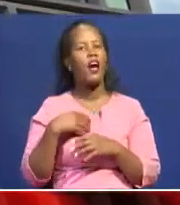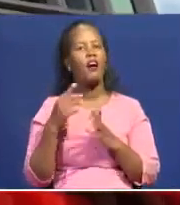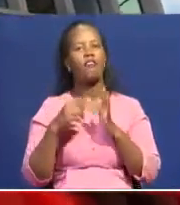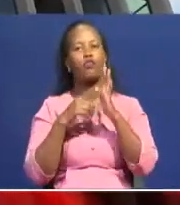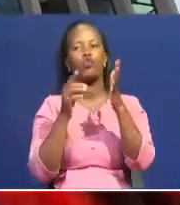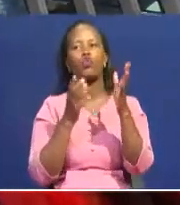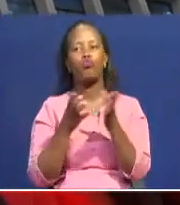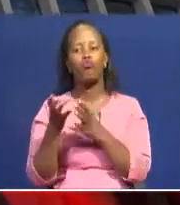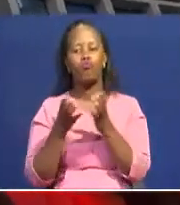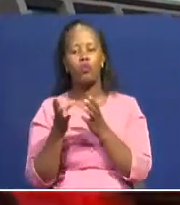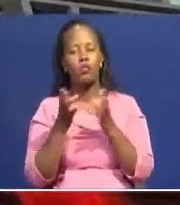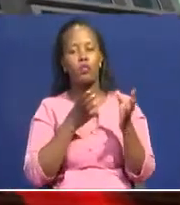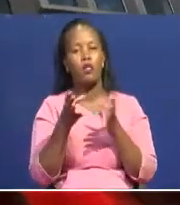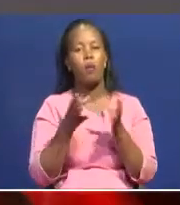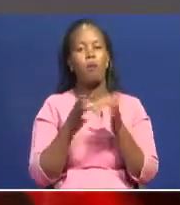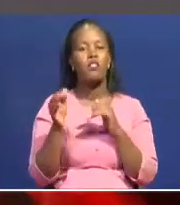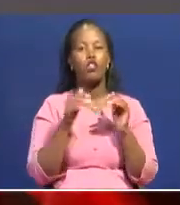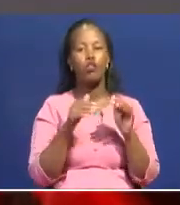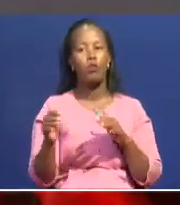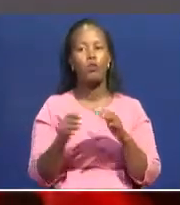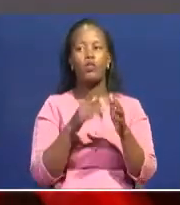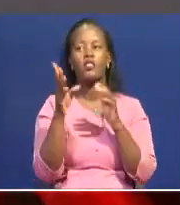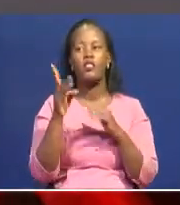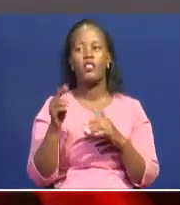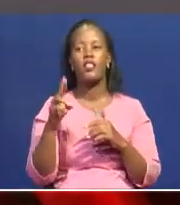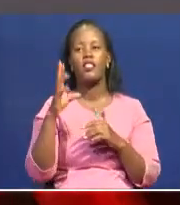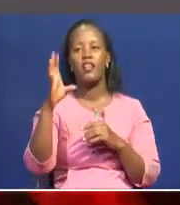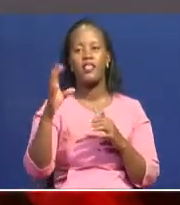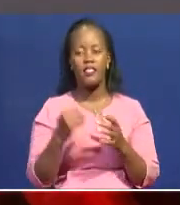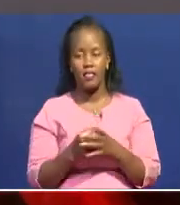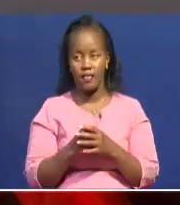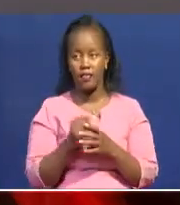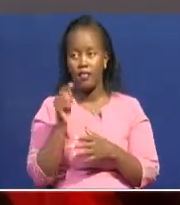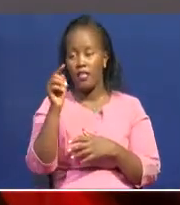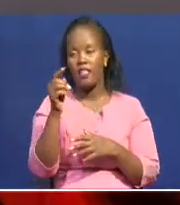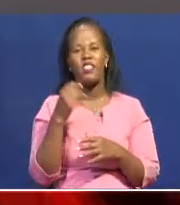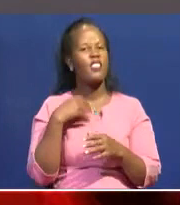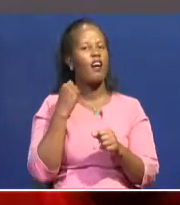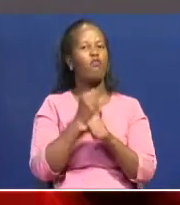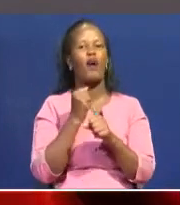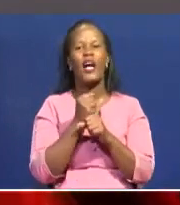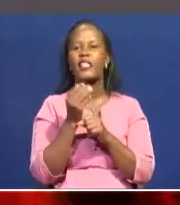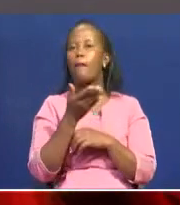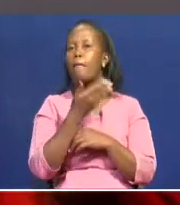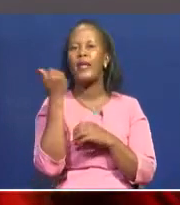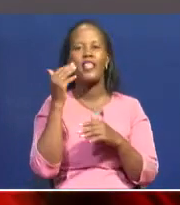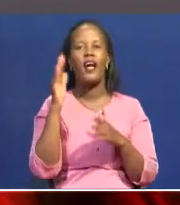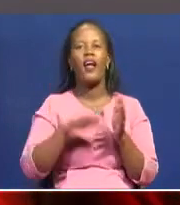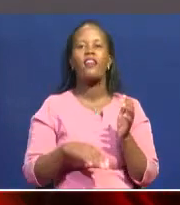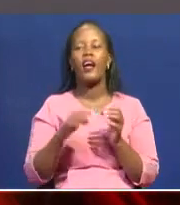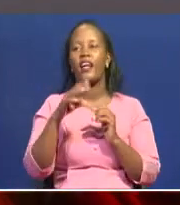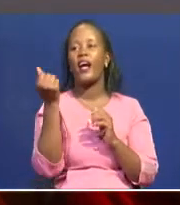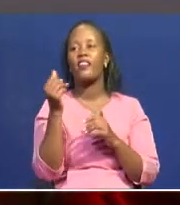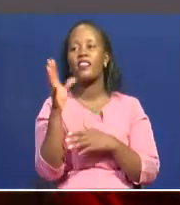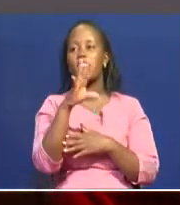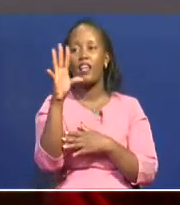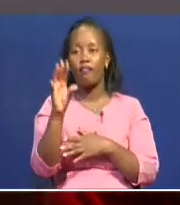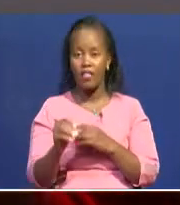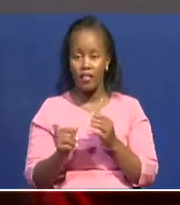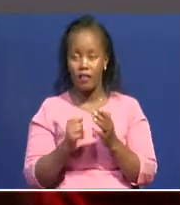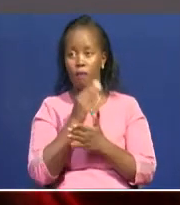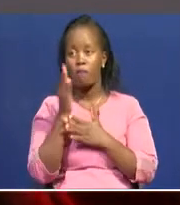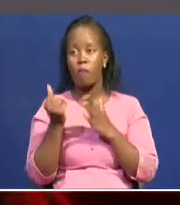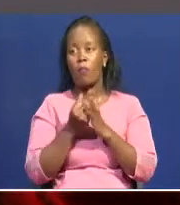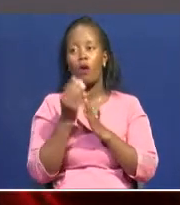business opportunities in the DRC. We have seen that work better than any other country in Africa. This infrastructure